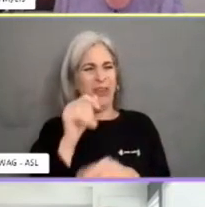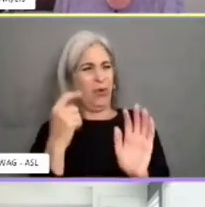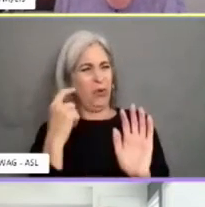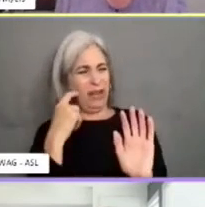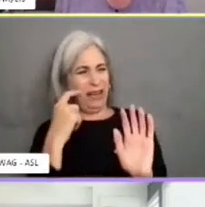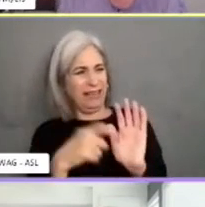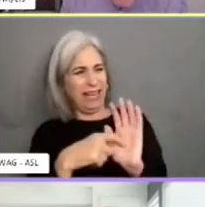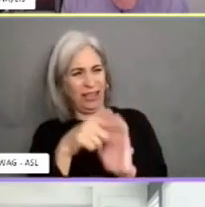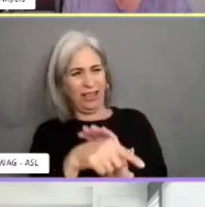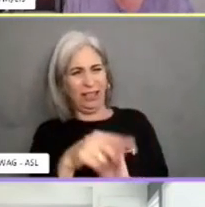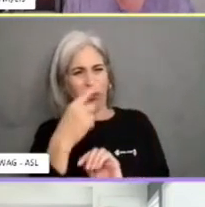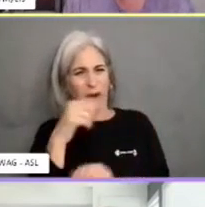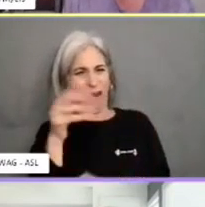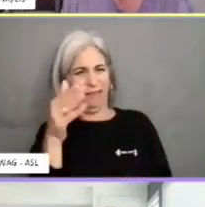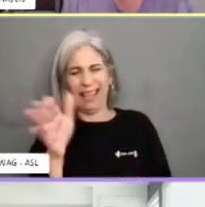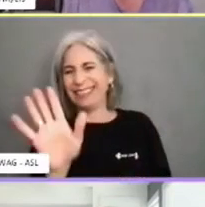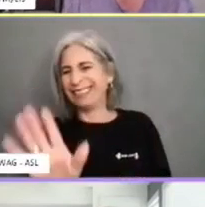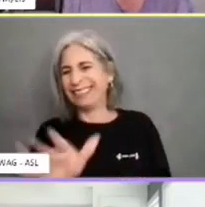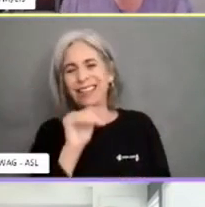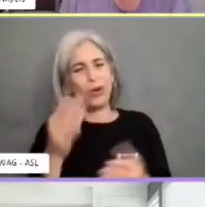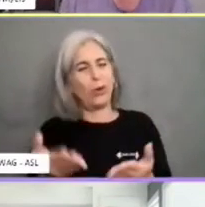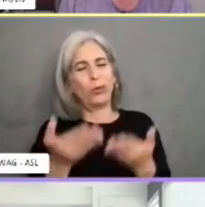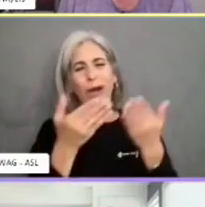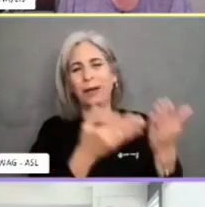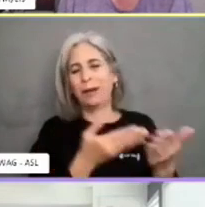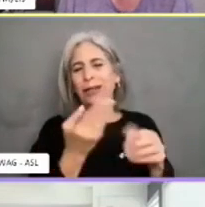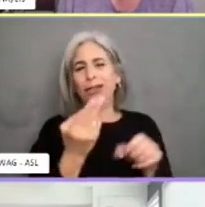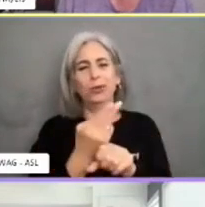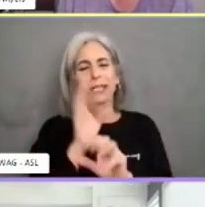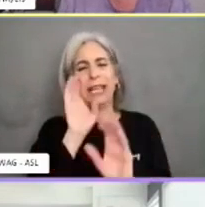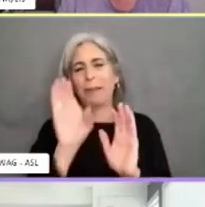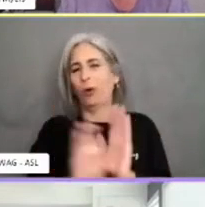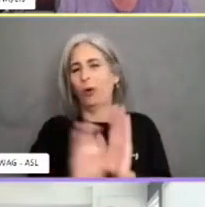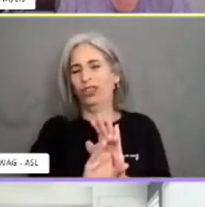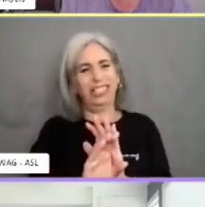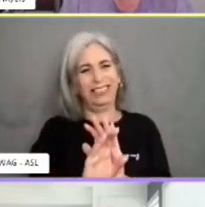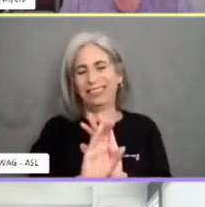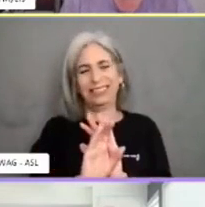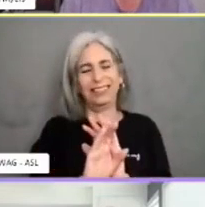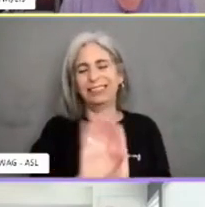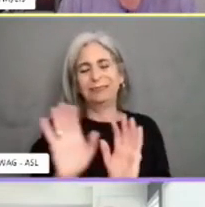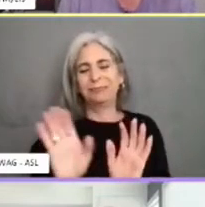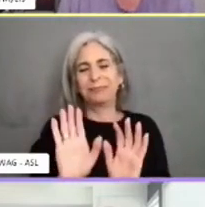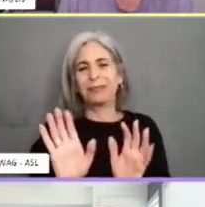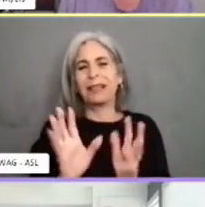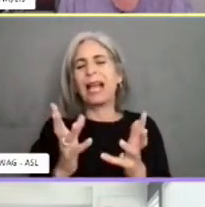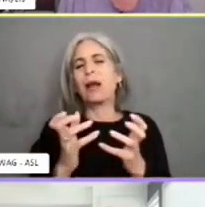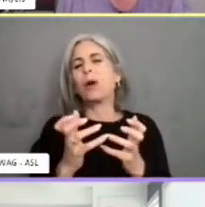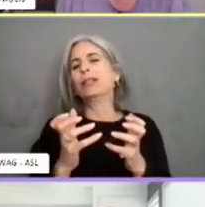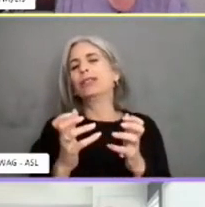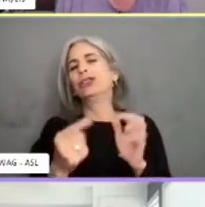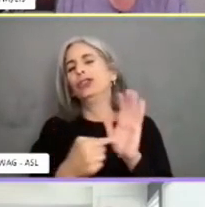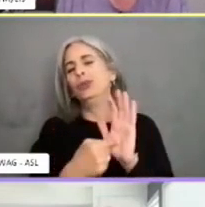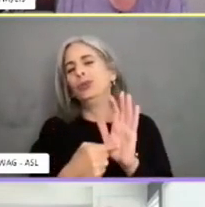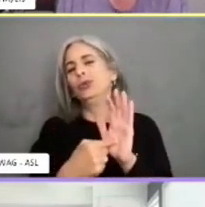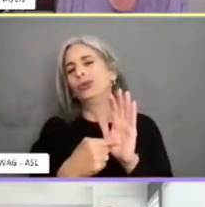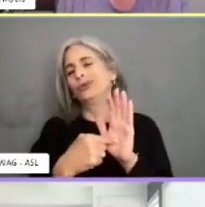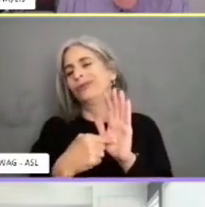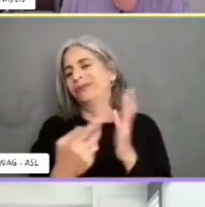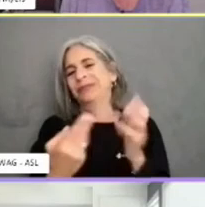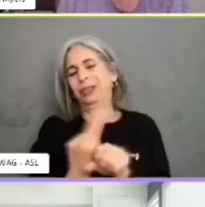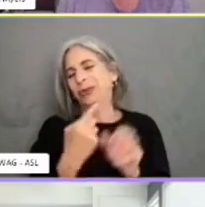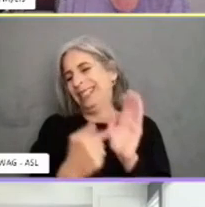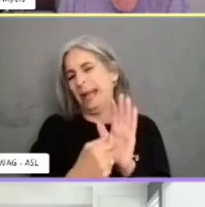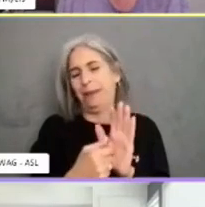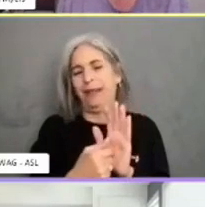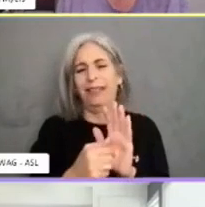flag. So I wouldn't actually recommend using emojis in the way that I did. I just needed an illustrative example. Make